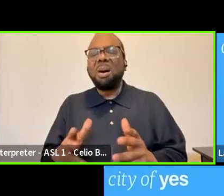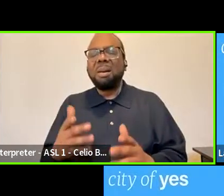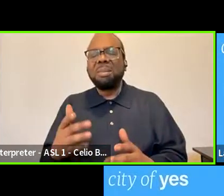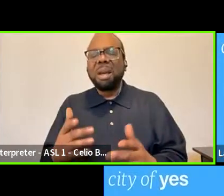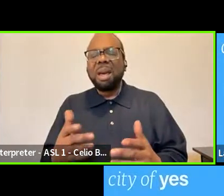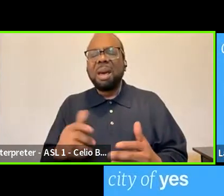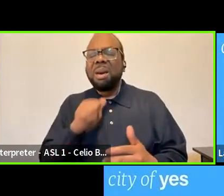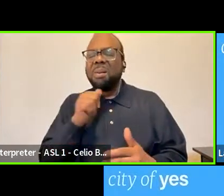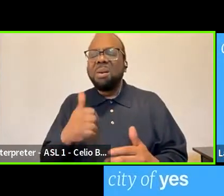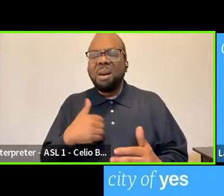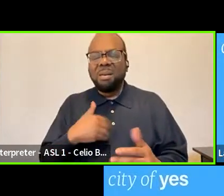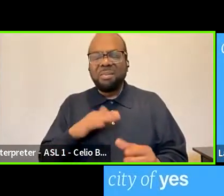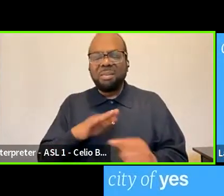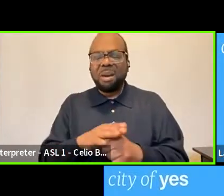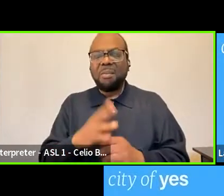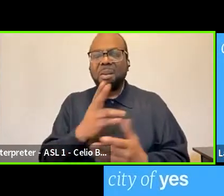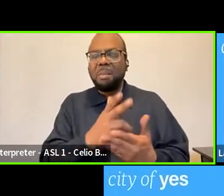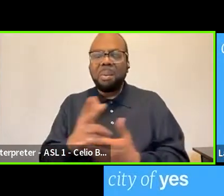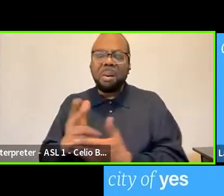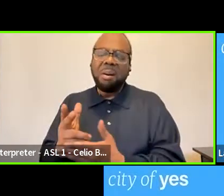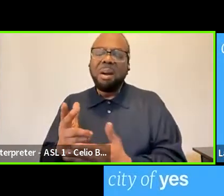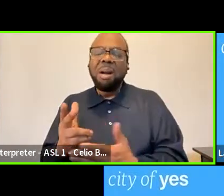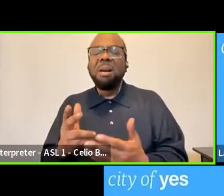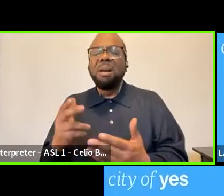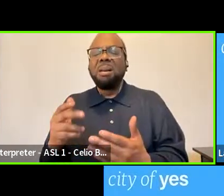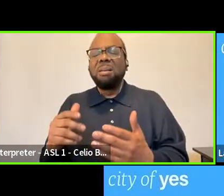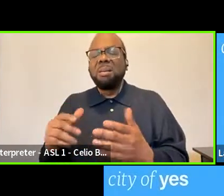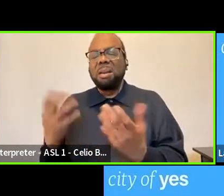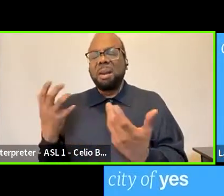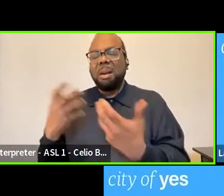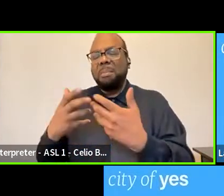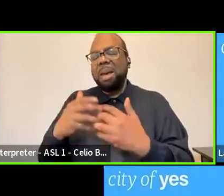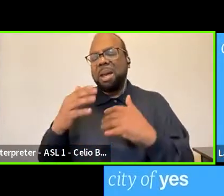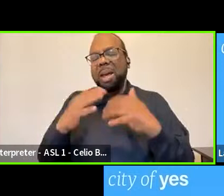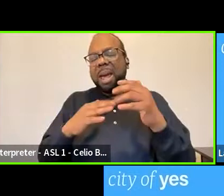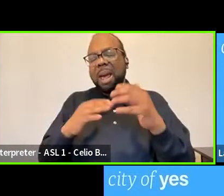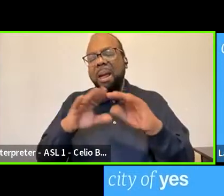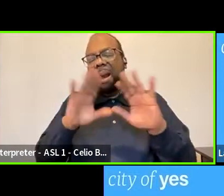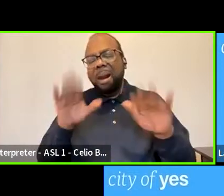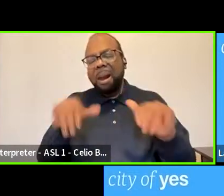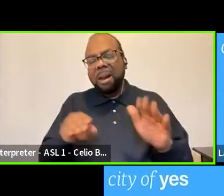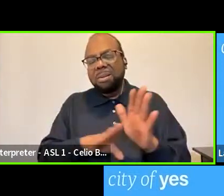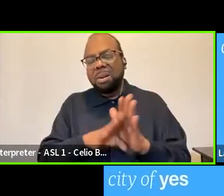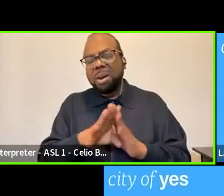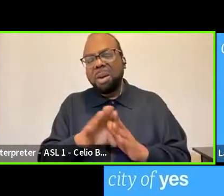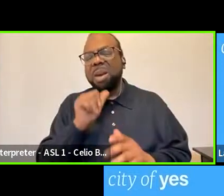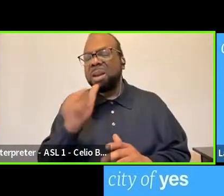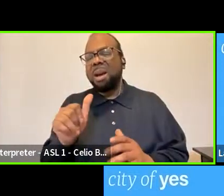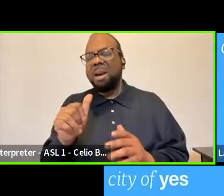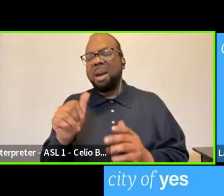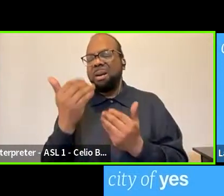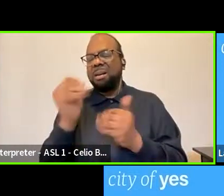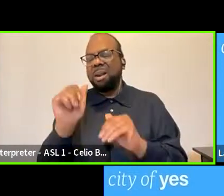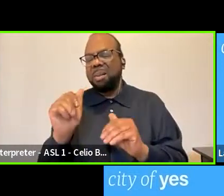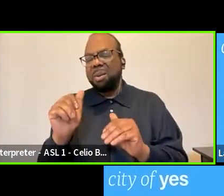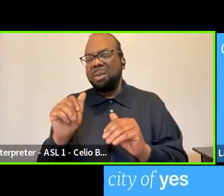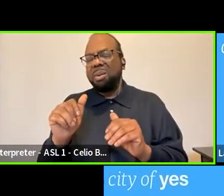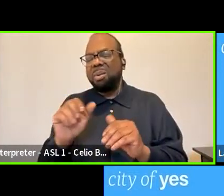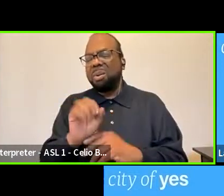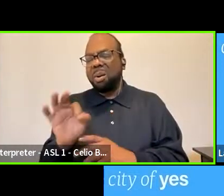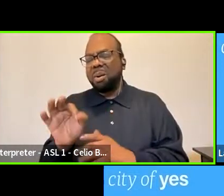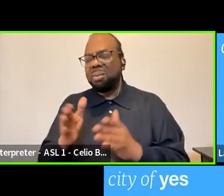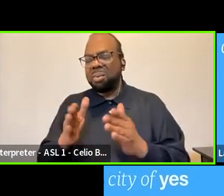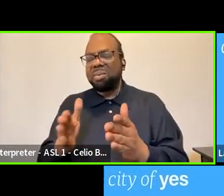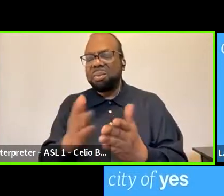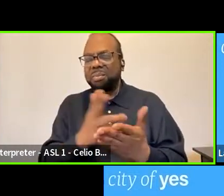expense of housing growth. Um, but we're not adding any new limits on the amount of off street parking that can be provided. And there are other